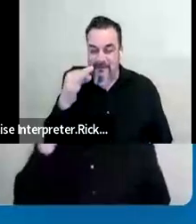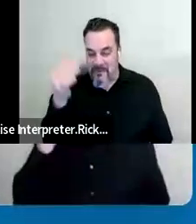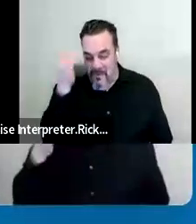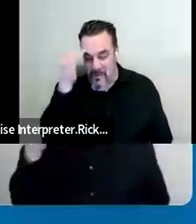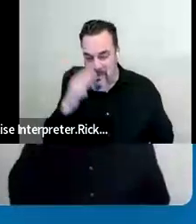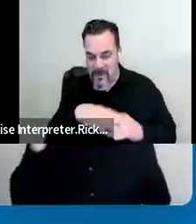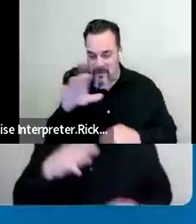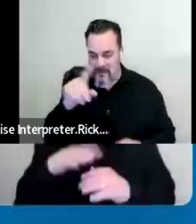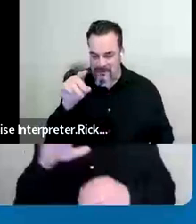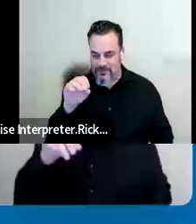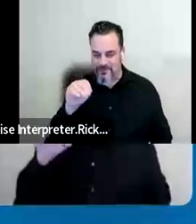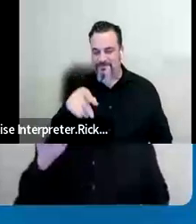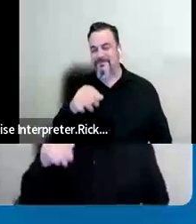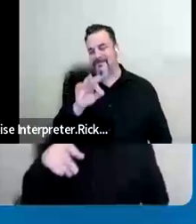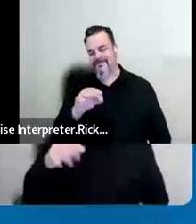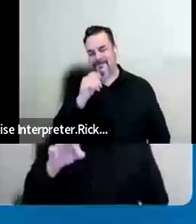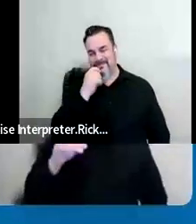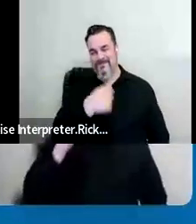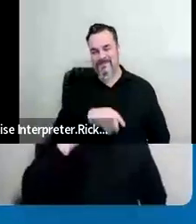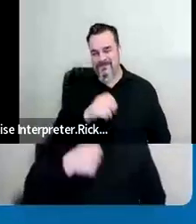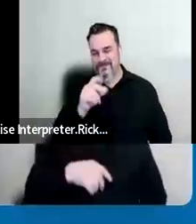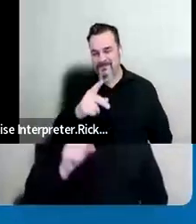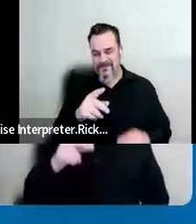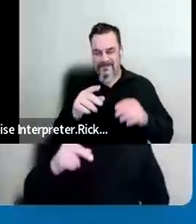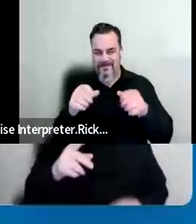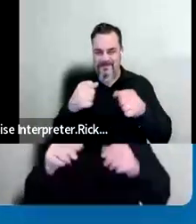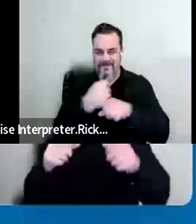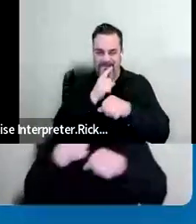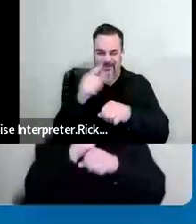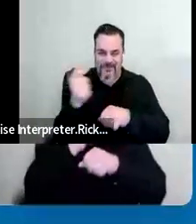on your Zoom. Okay, cool. That you all are still with me. Good work.